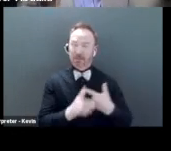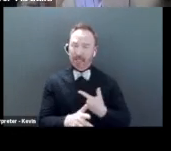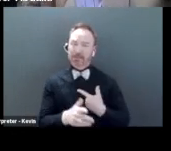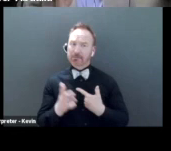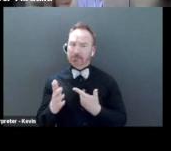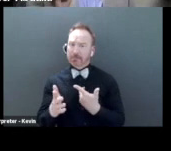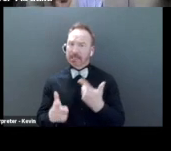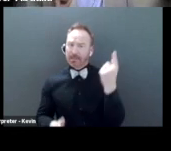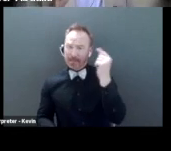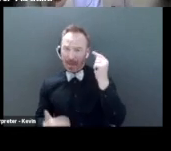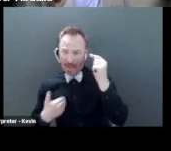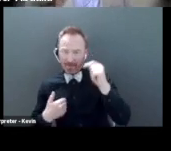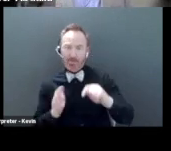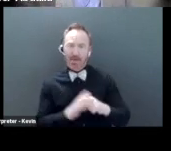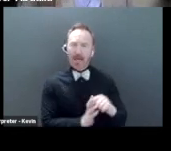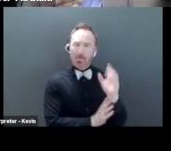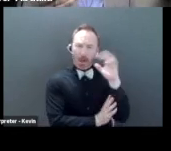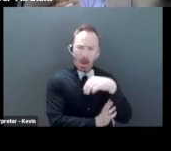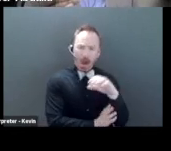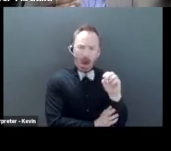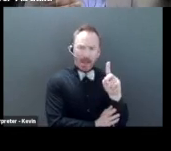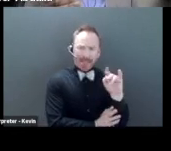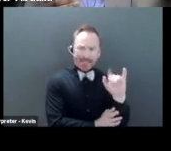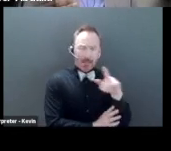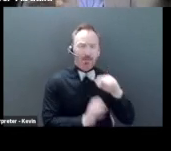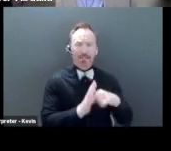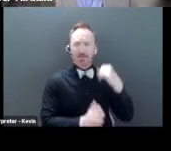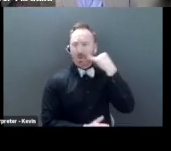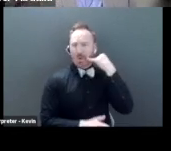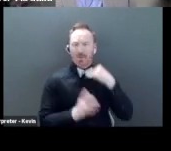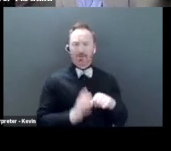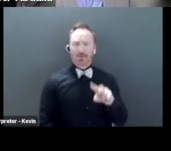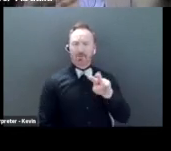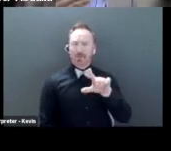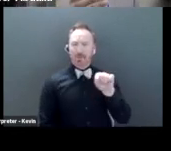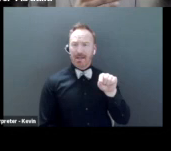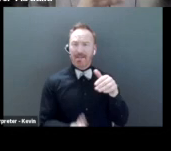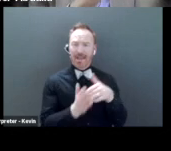you have lower rates of income, so under $220,000, then